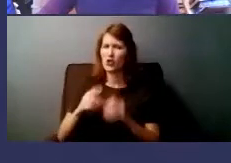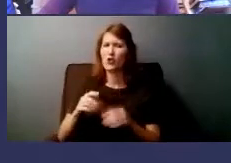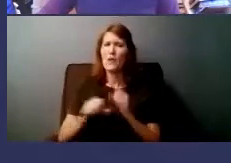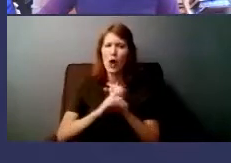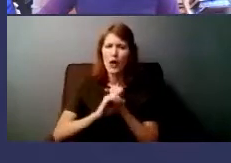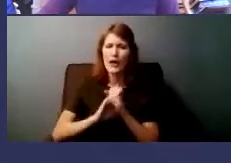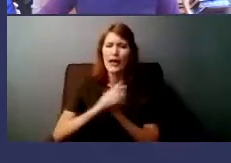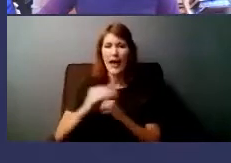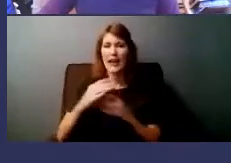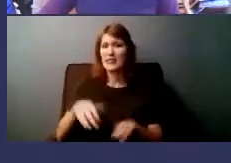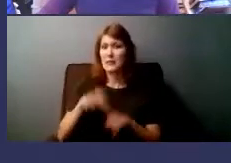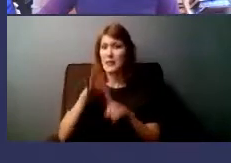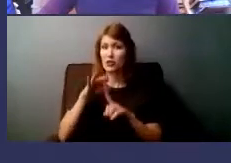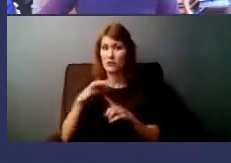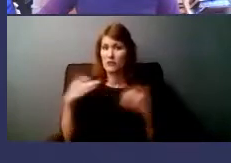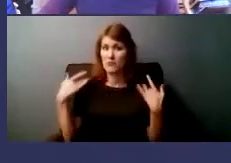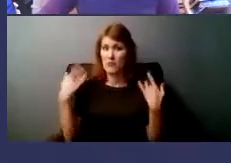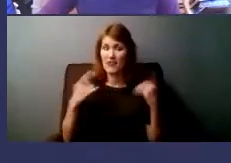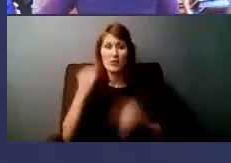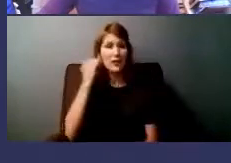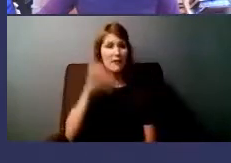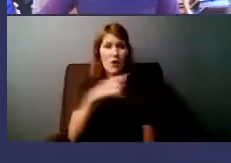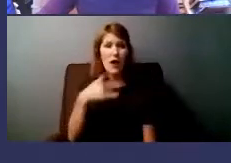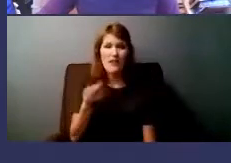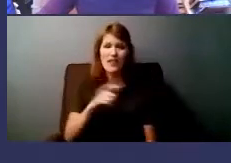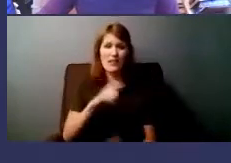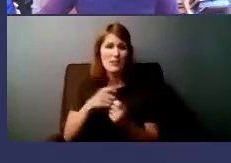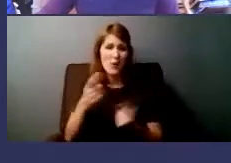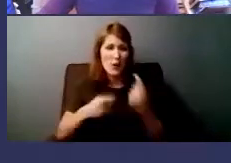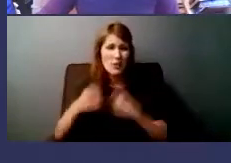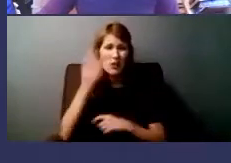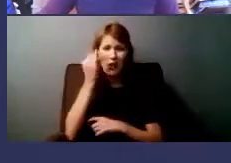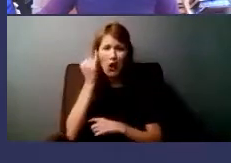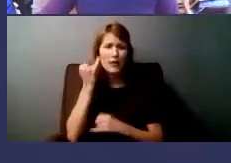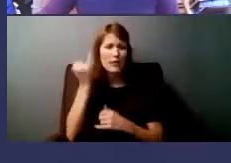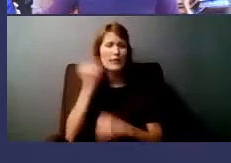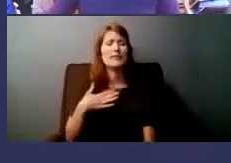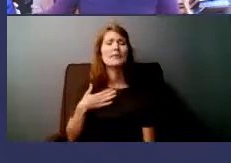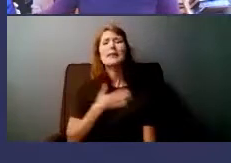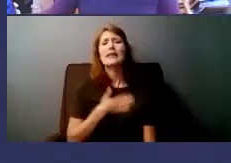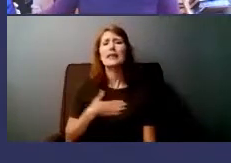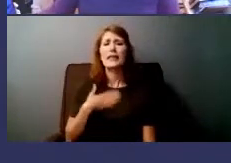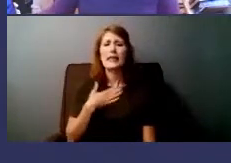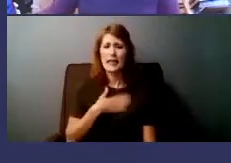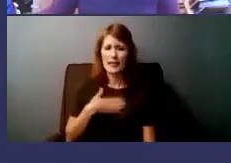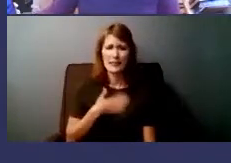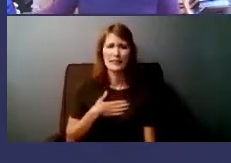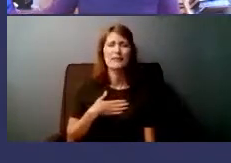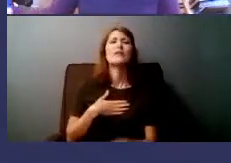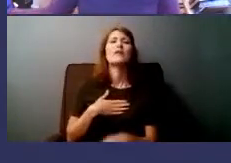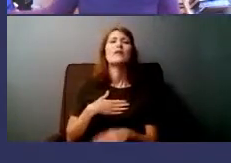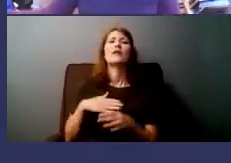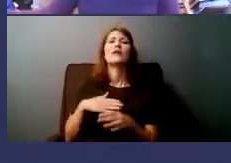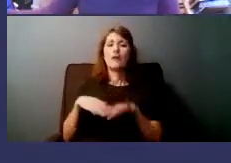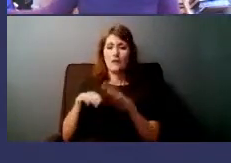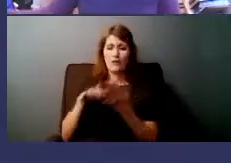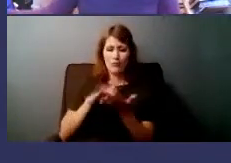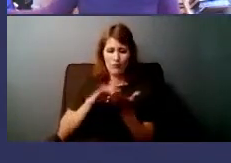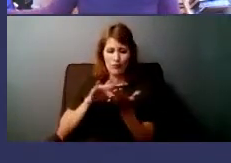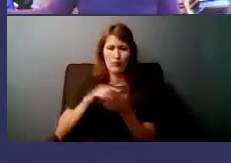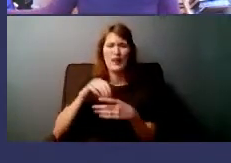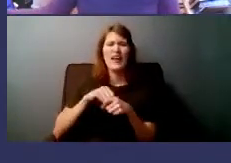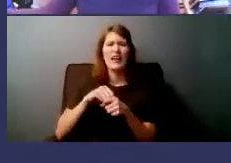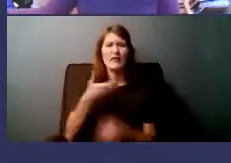questions, if you have any thoughts or ideas, please, please, please put them in the mobile app. And then, if I do not get to them during